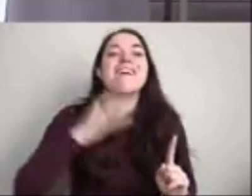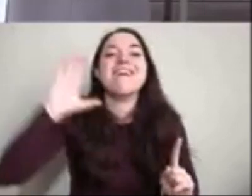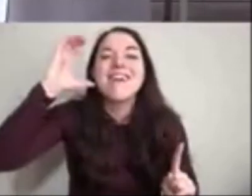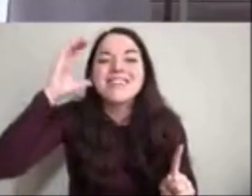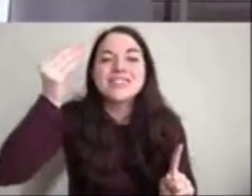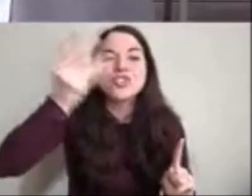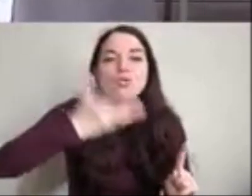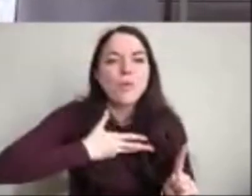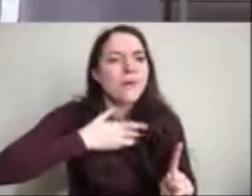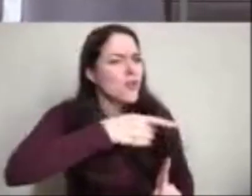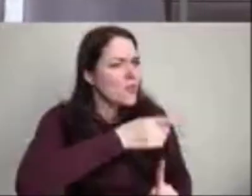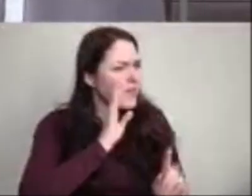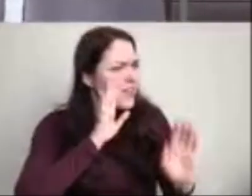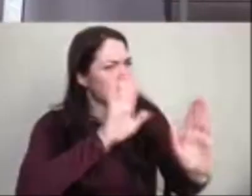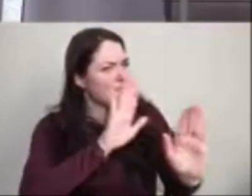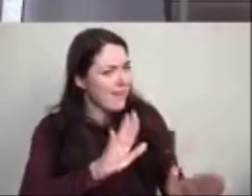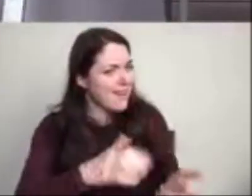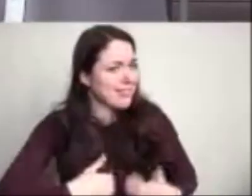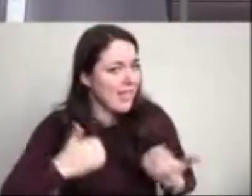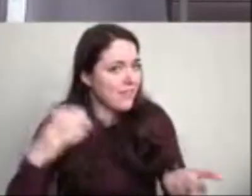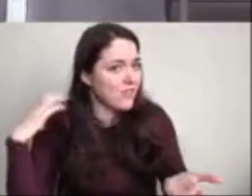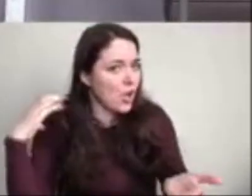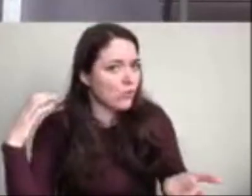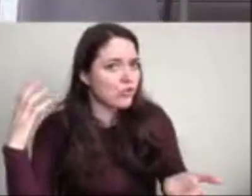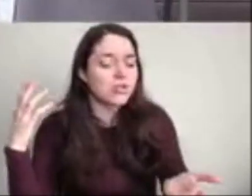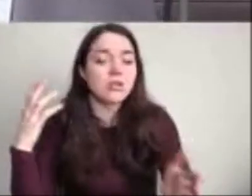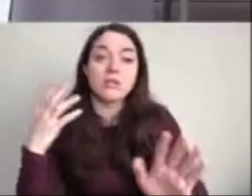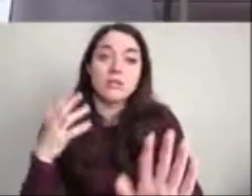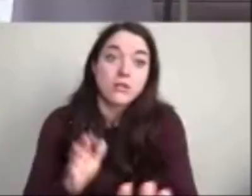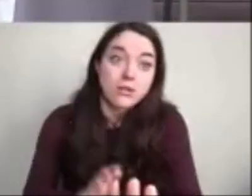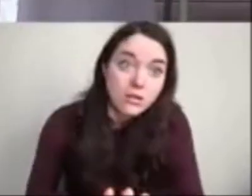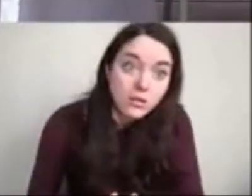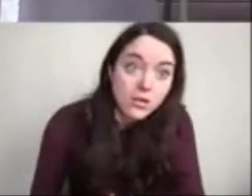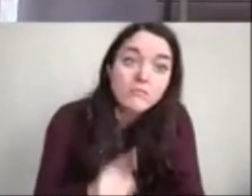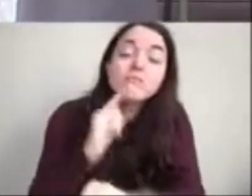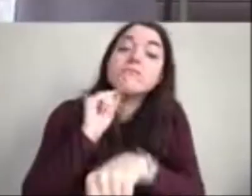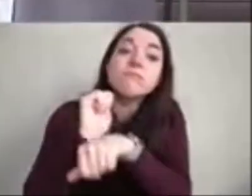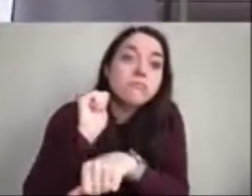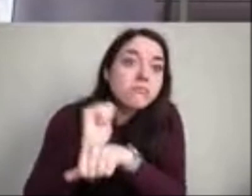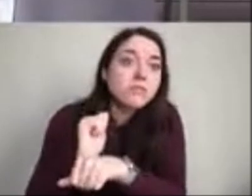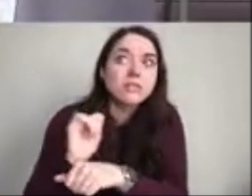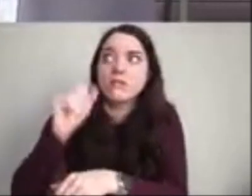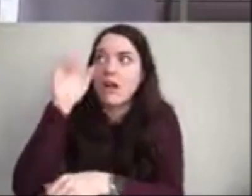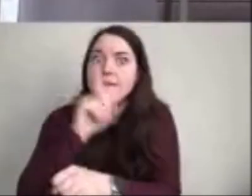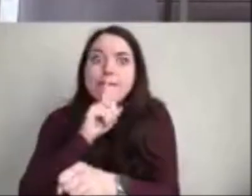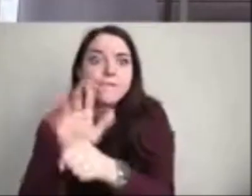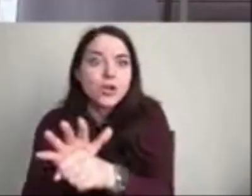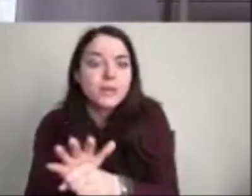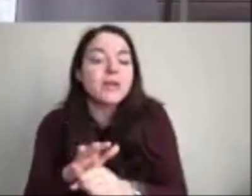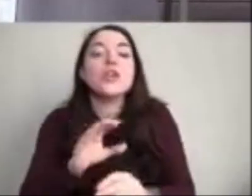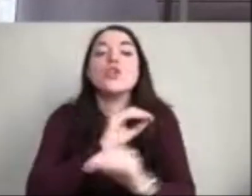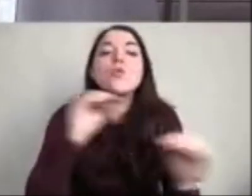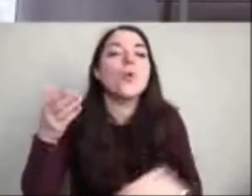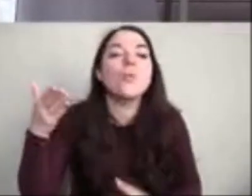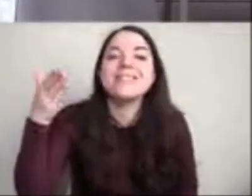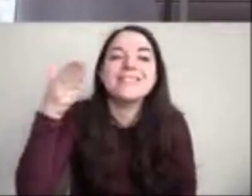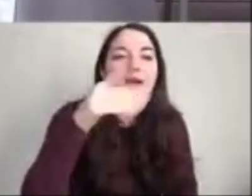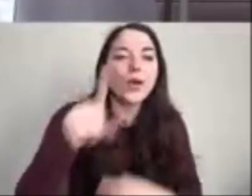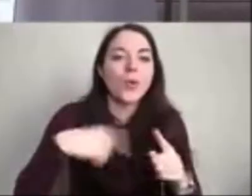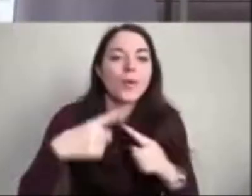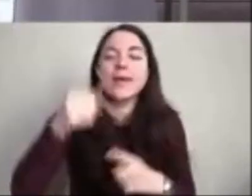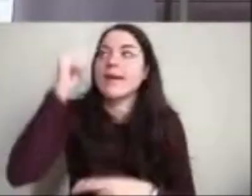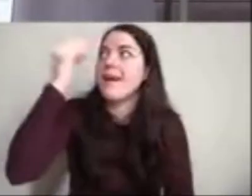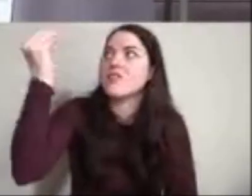No one was in the room with me when I had that epiphany that I was going to be a life coach. It was just me, my bed, and